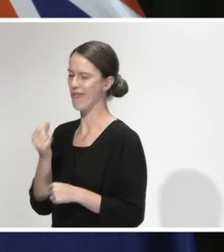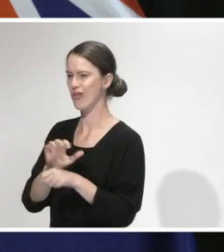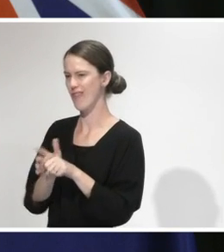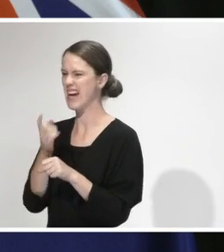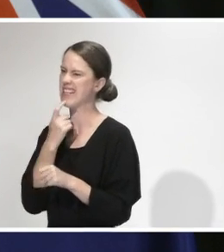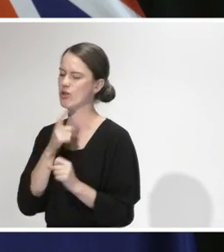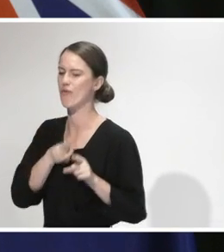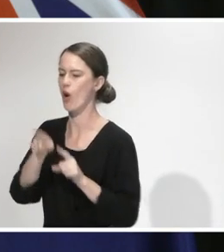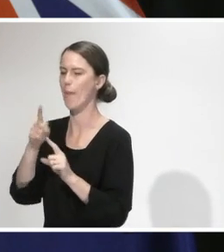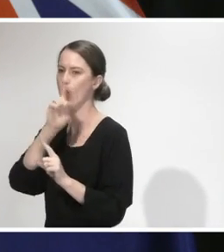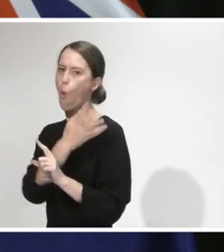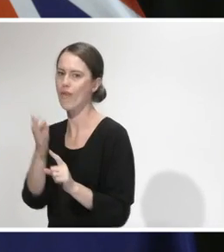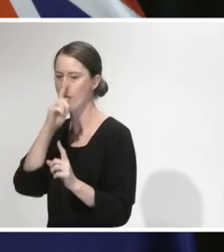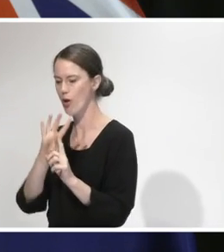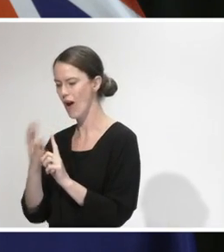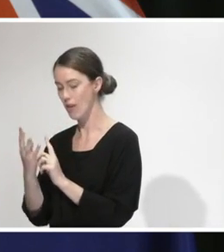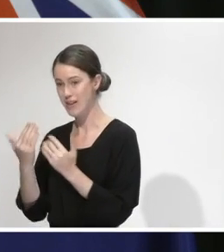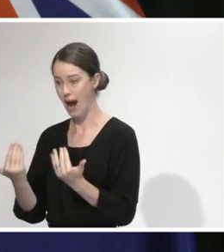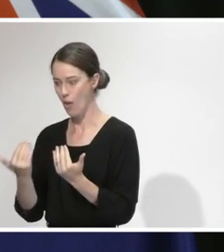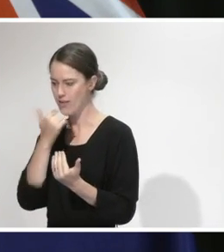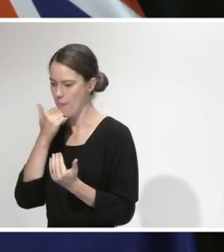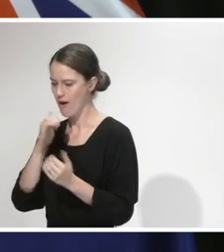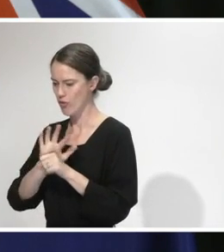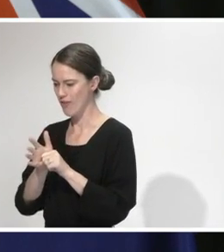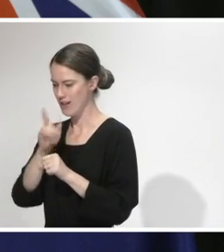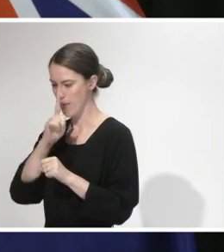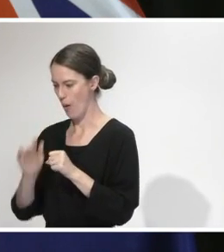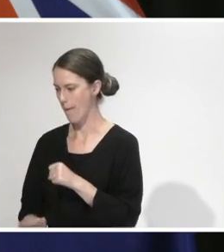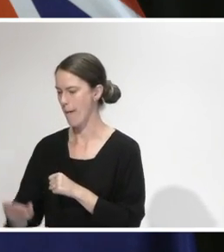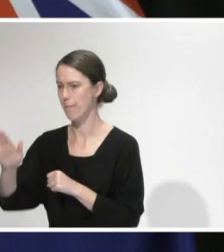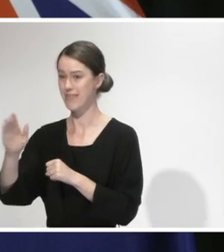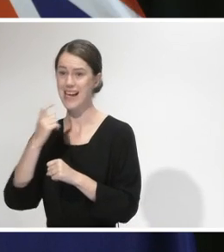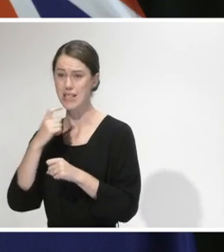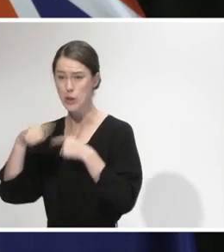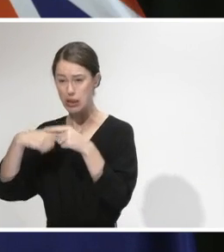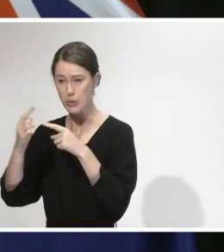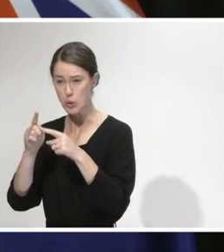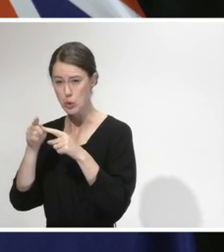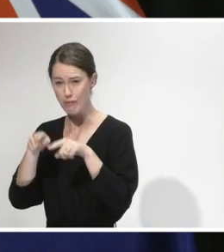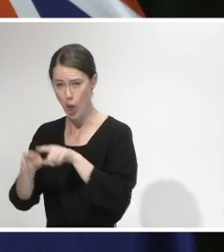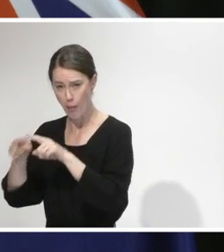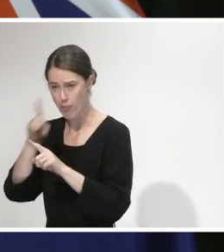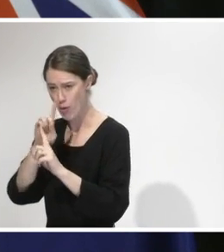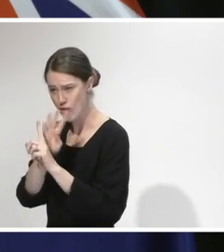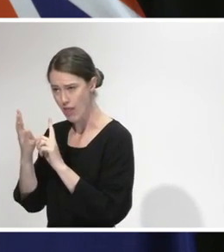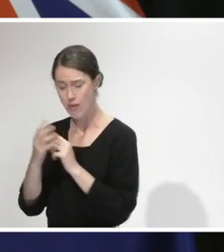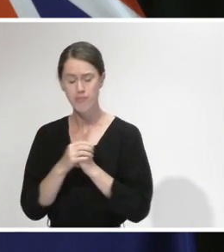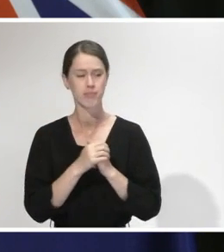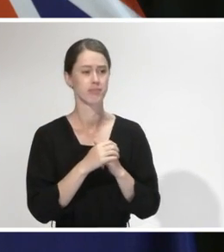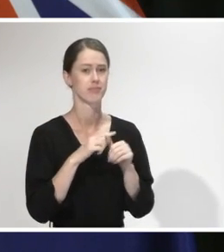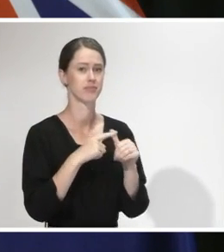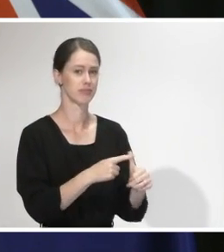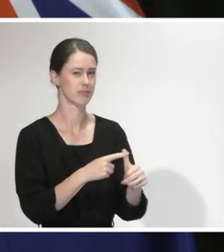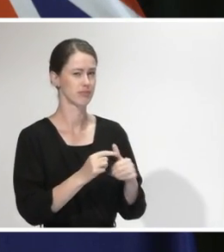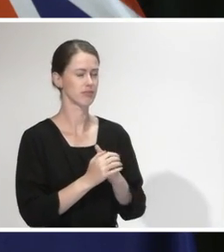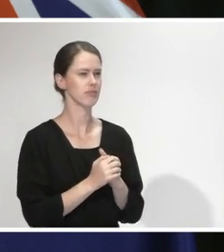accuracy. Do you have a rough figure, ballpark figure, on how many contacts you're able to trace now? That we're able to trace now. So we're able to trace,